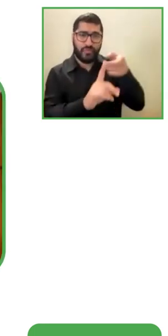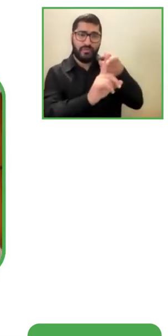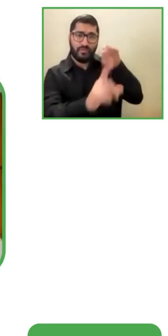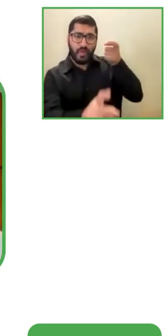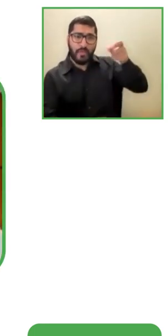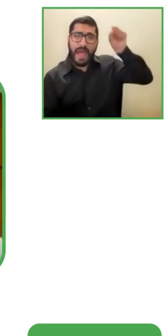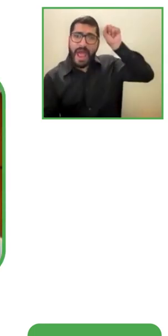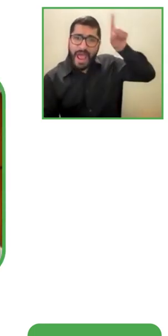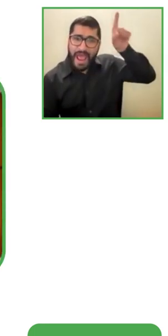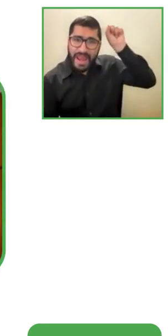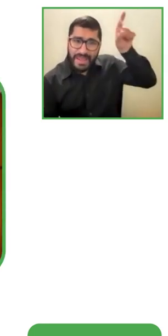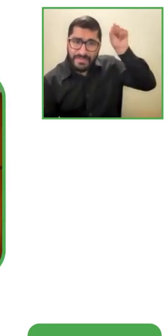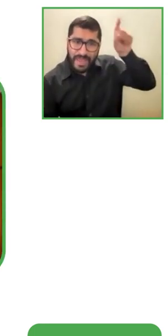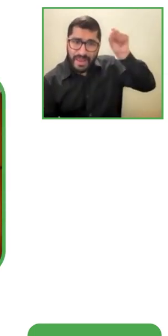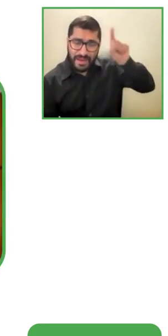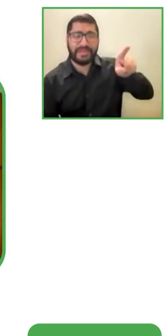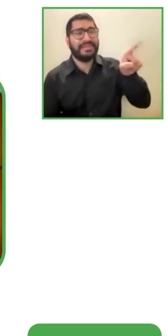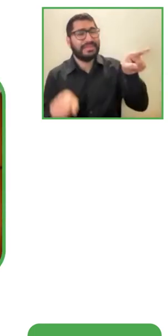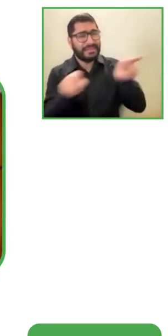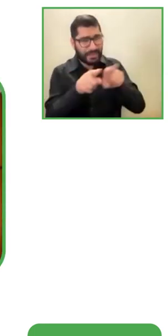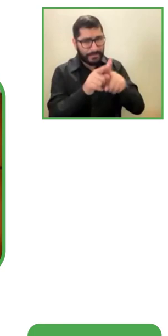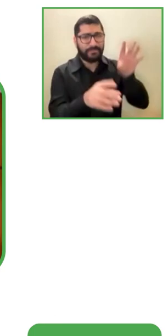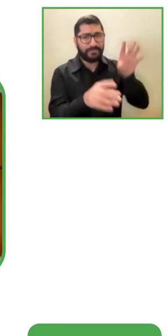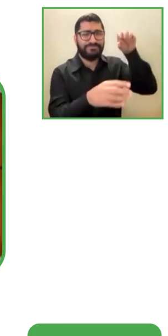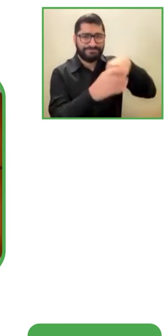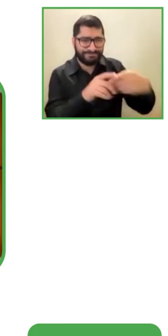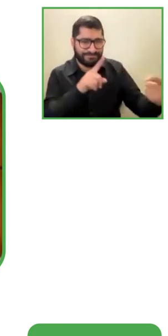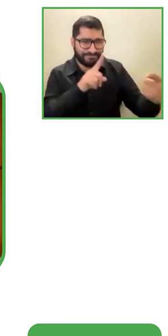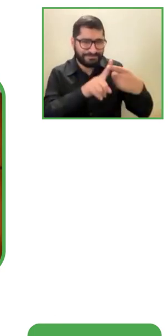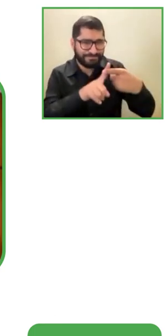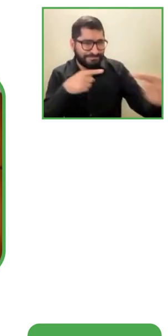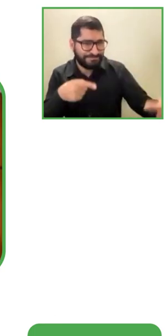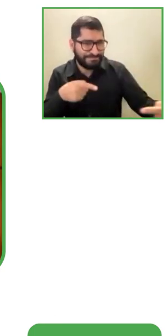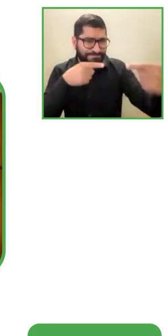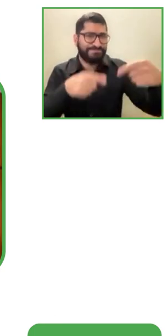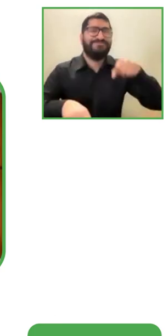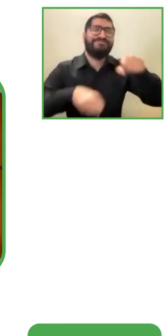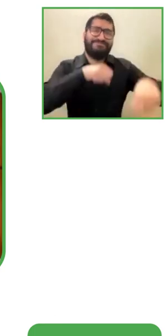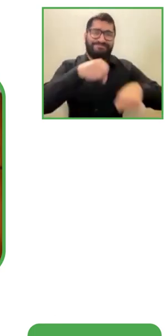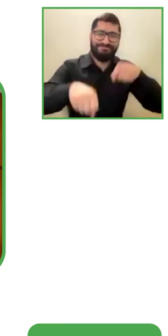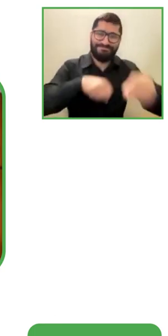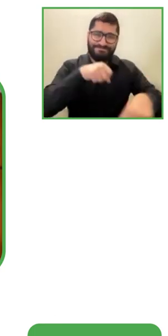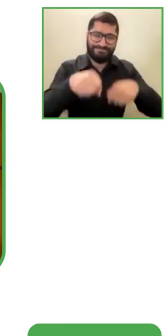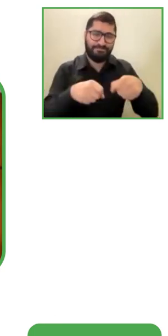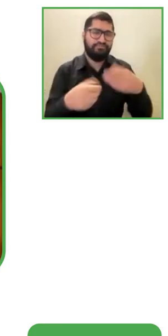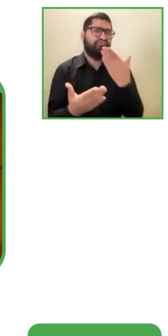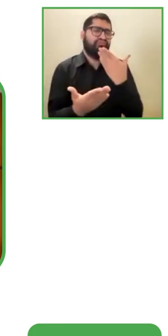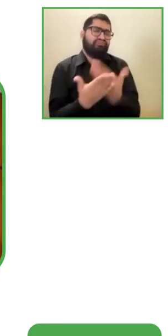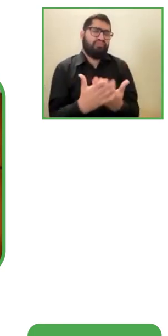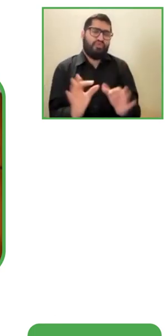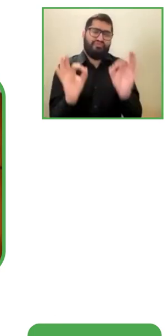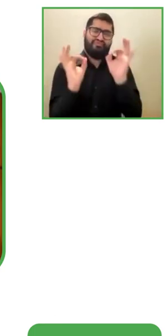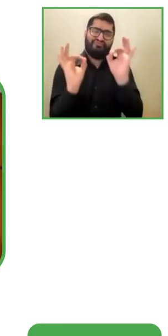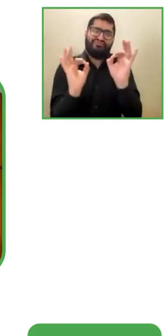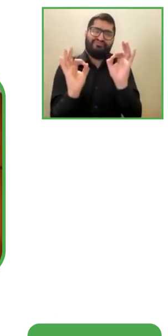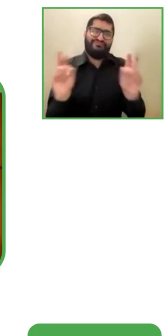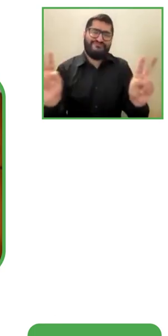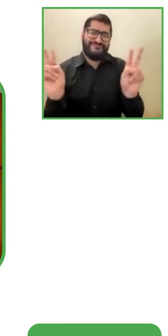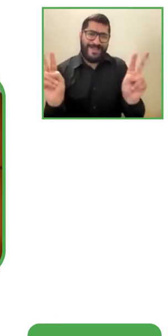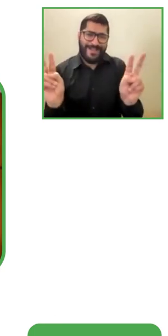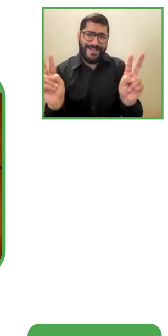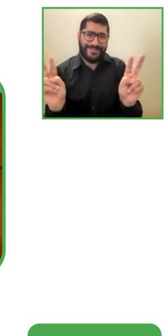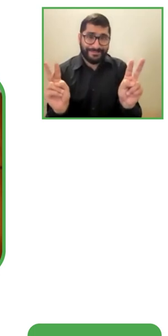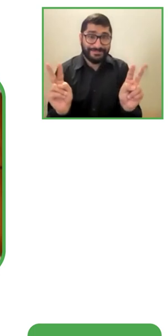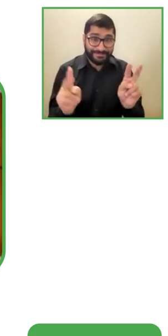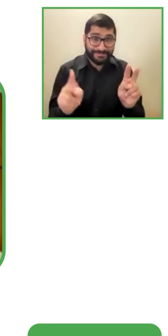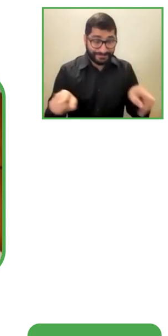In one part, our disabled got the first prize in Frankfurt. But in the other events,